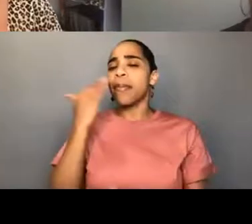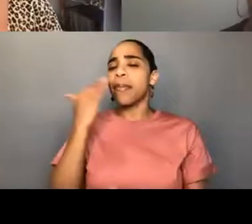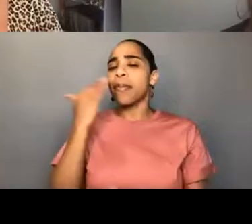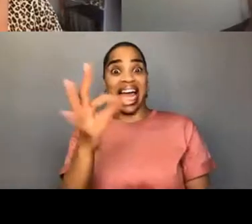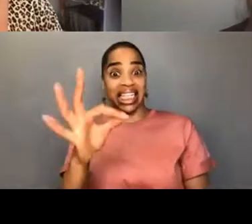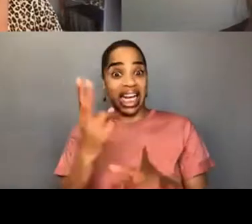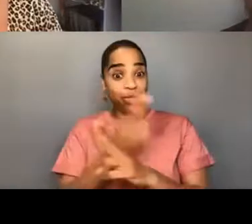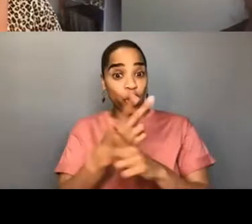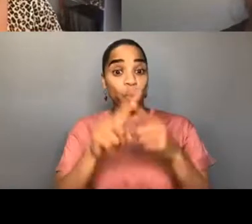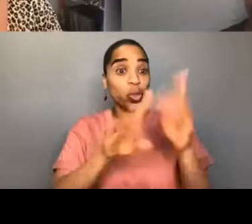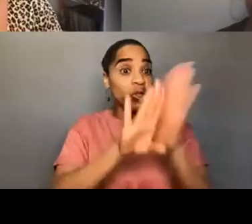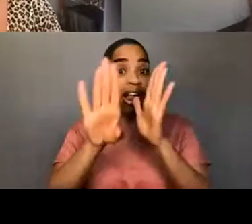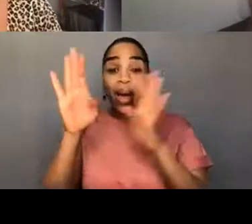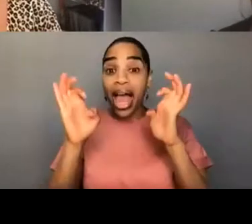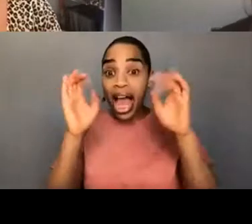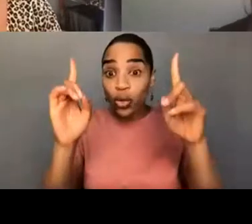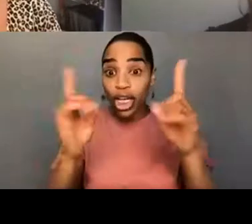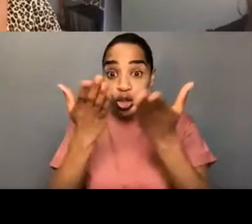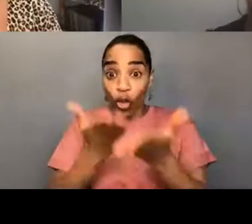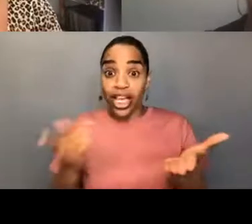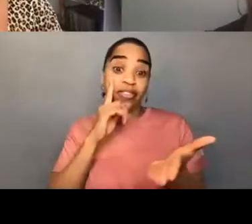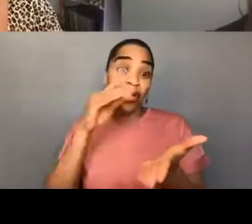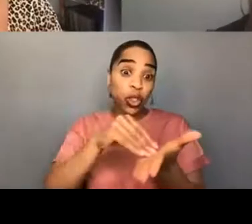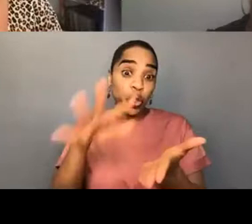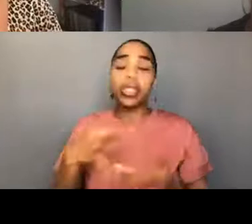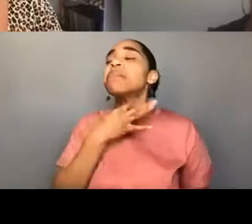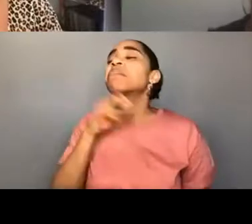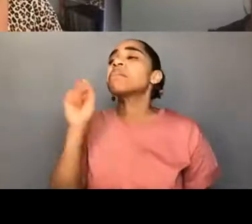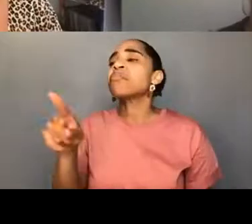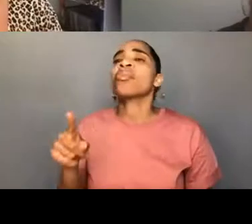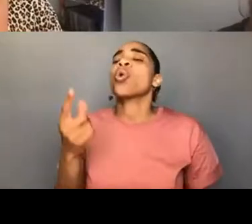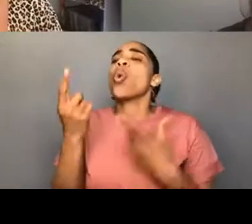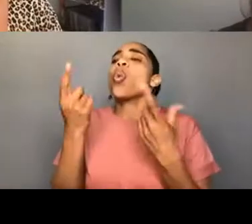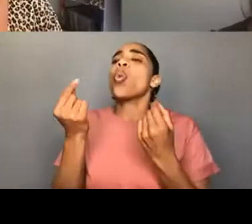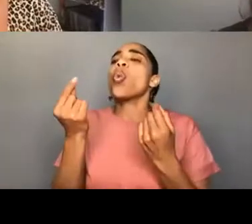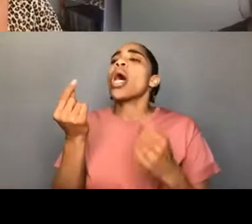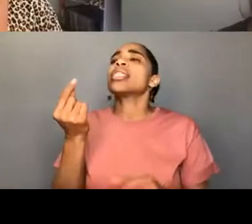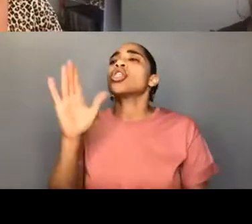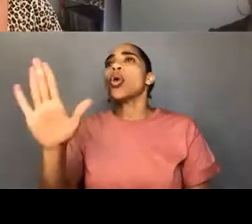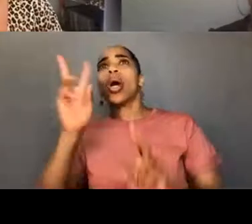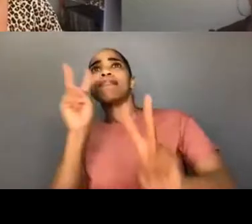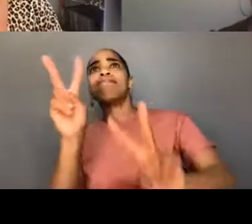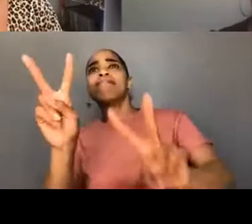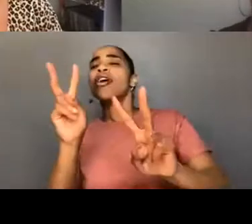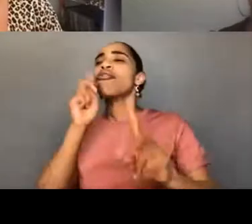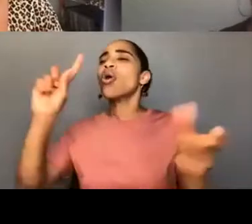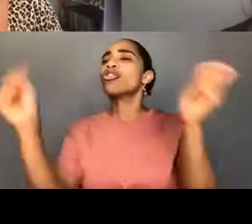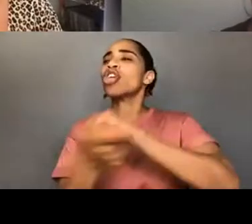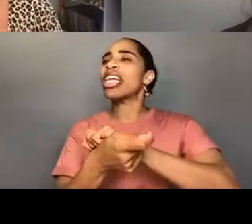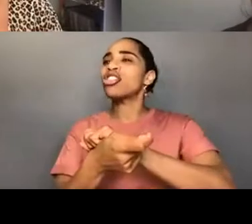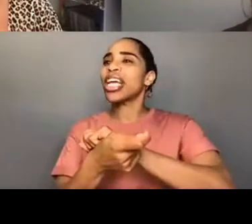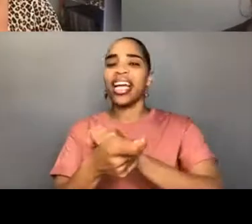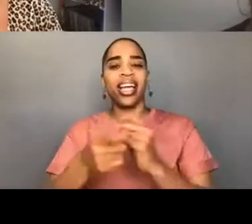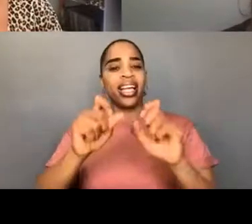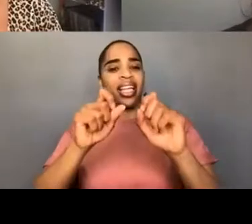develop educational materials for students. So I was wondering, what would your best hopes be for changing the social